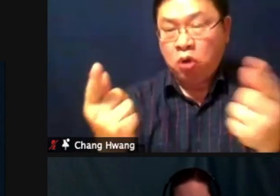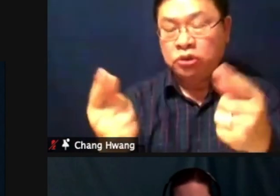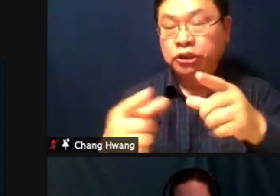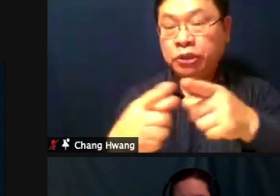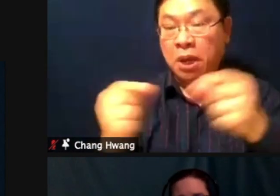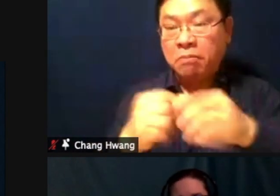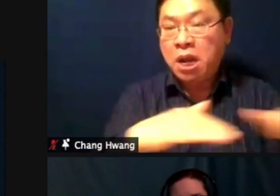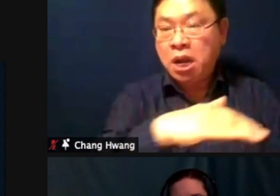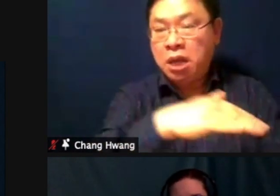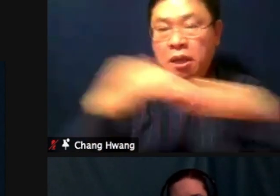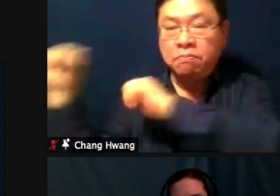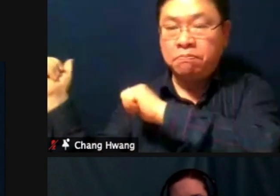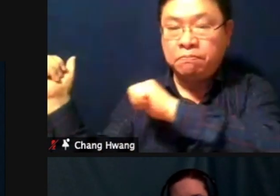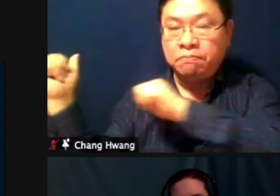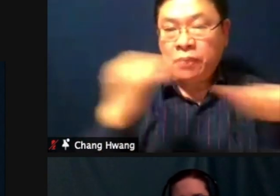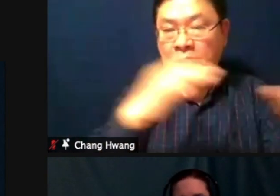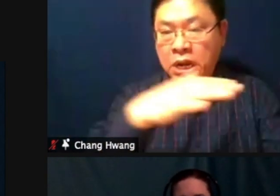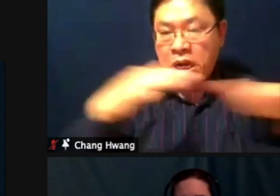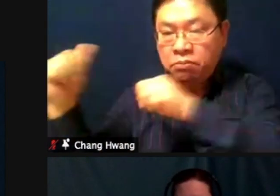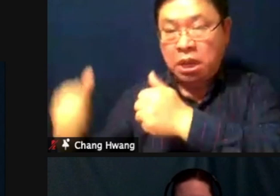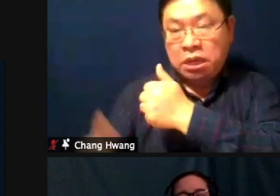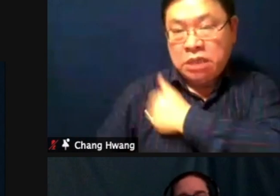The war ended,